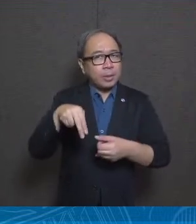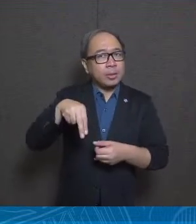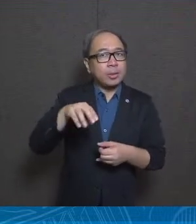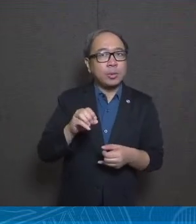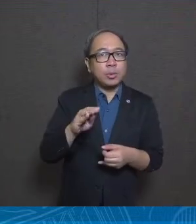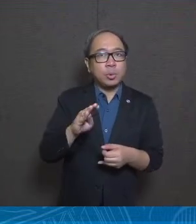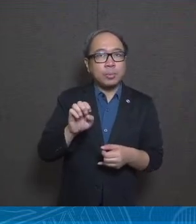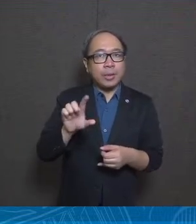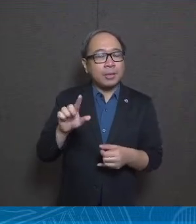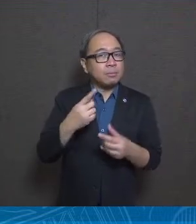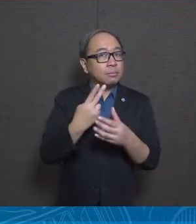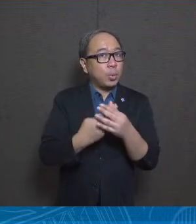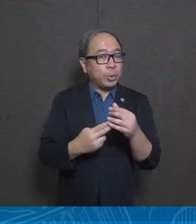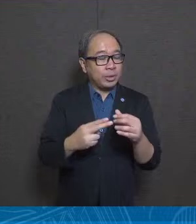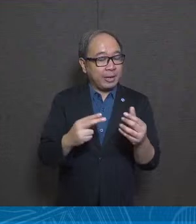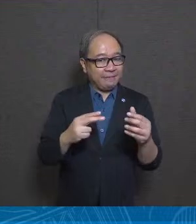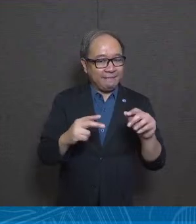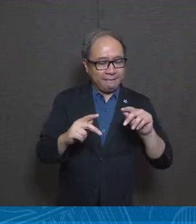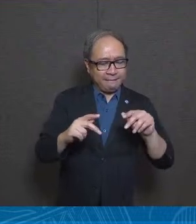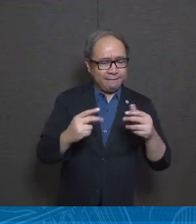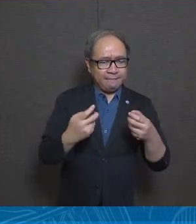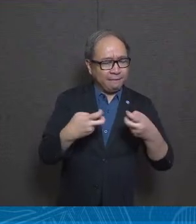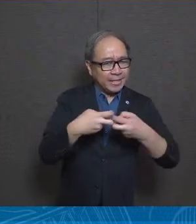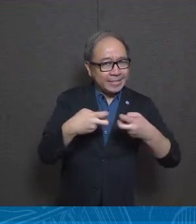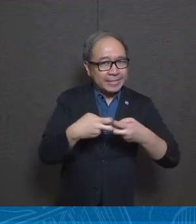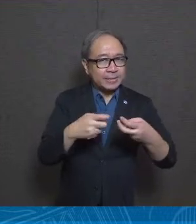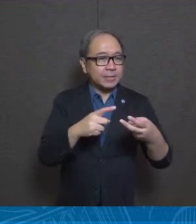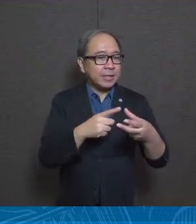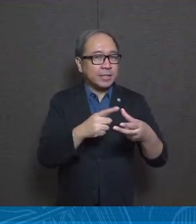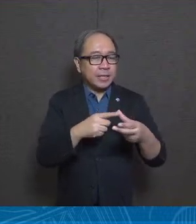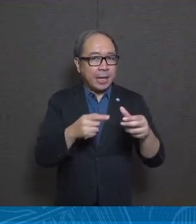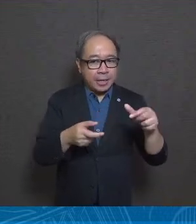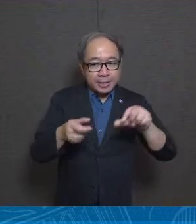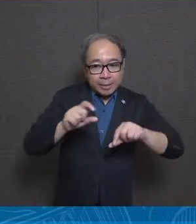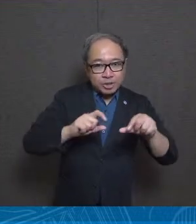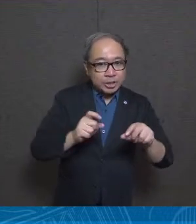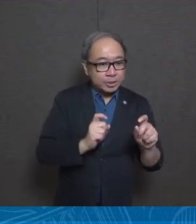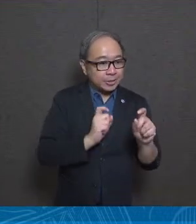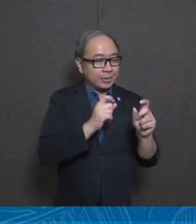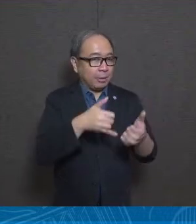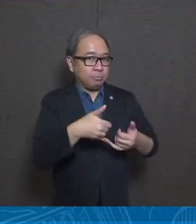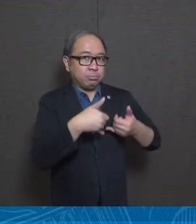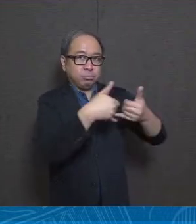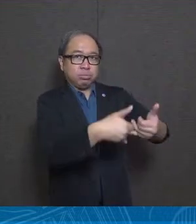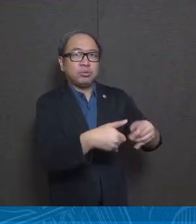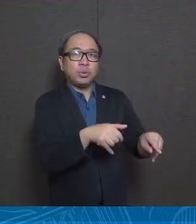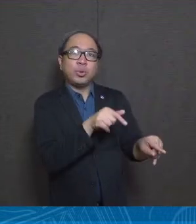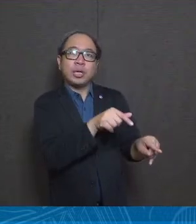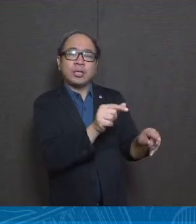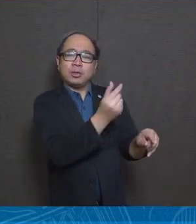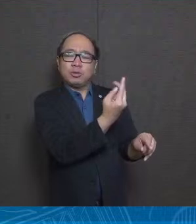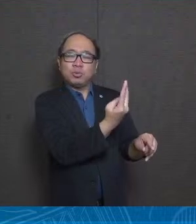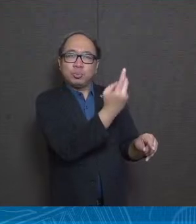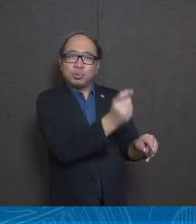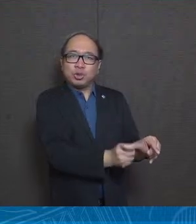and chemistry were awarded to AI scientists. So this highlights